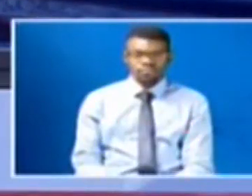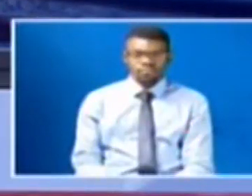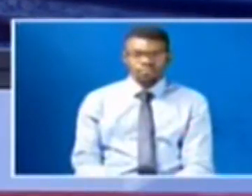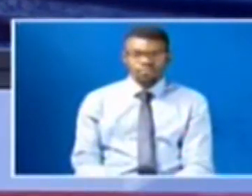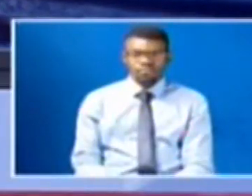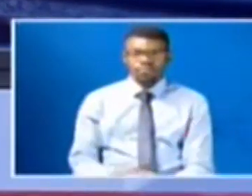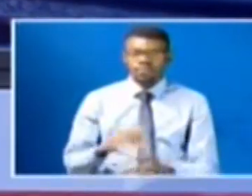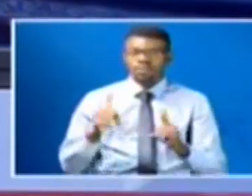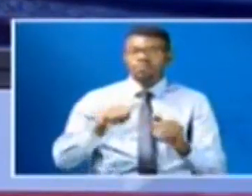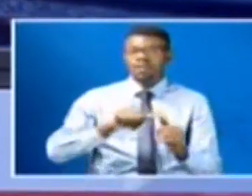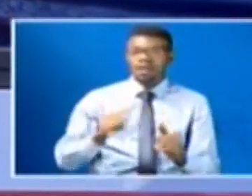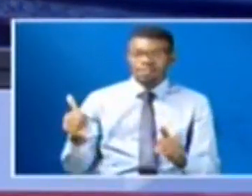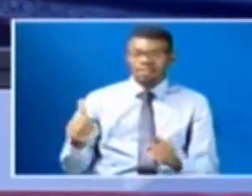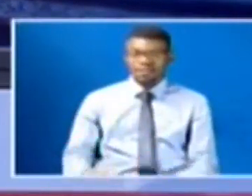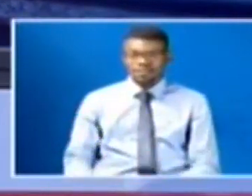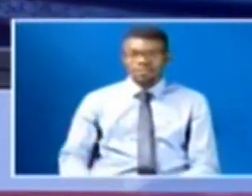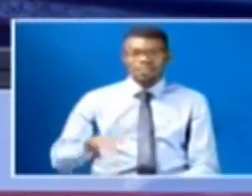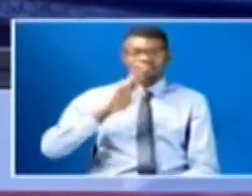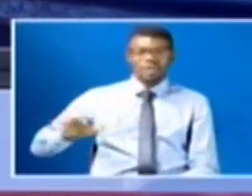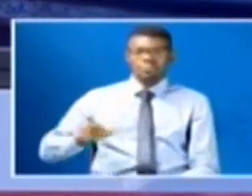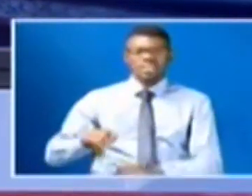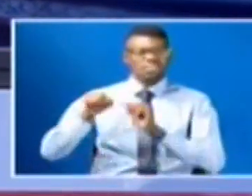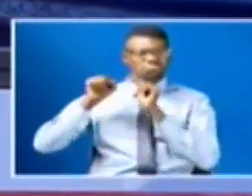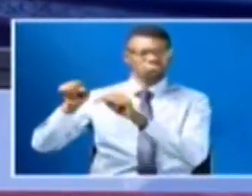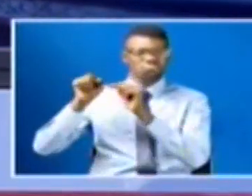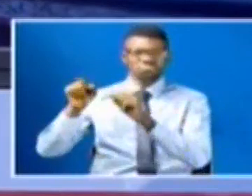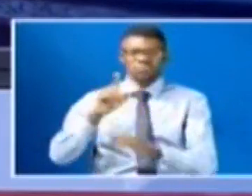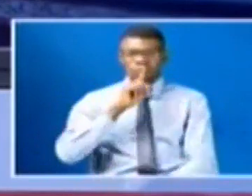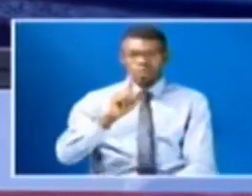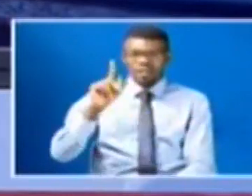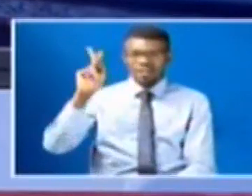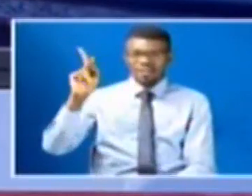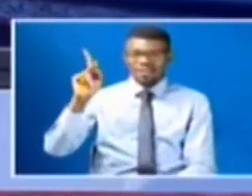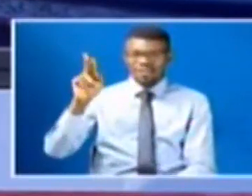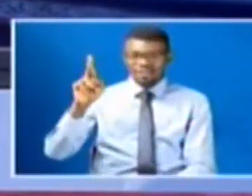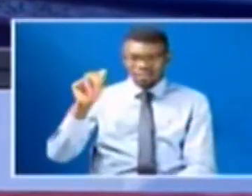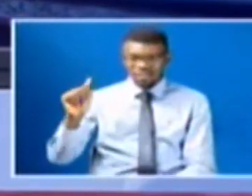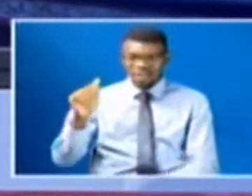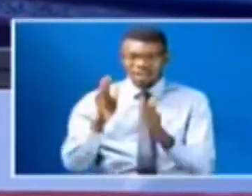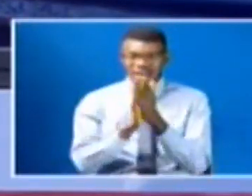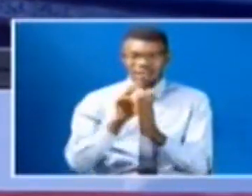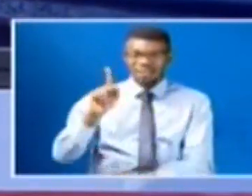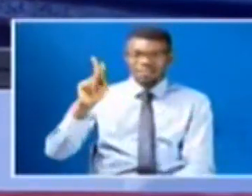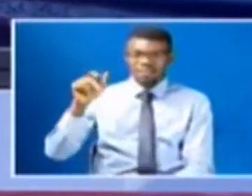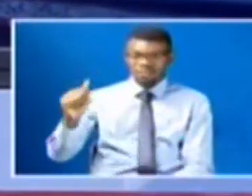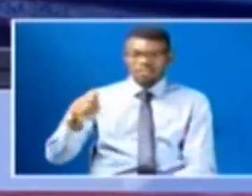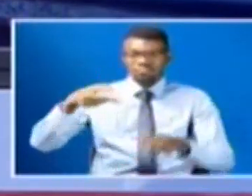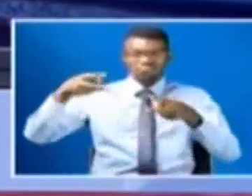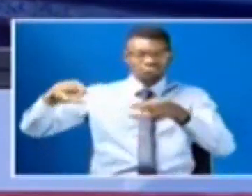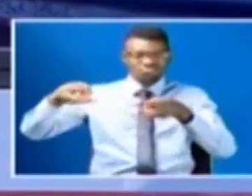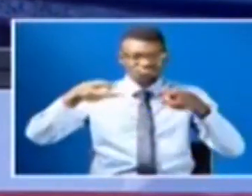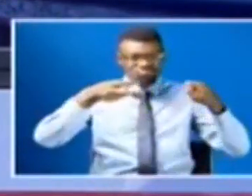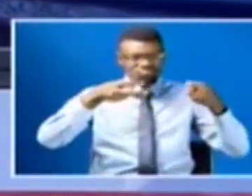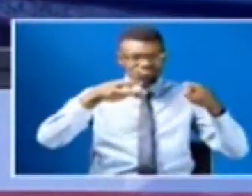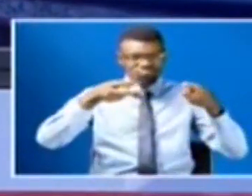In other news, Parliament has criticized a directive by the Kenya Revenue Authority and the Kenya Ports Authority to have all imported cargo transported from Mombasa